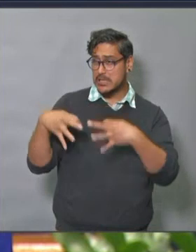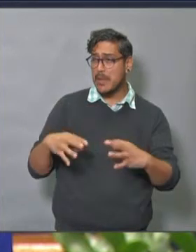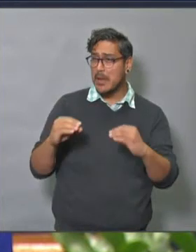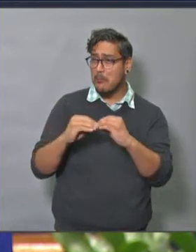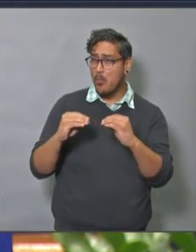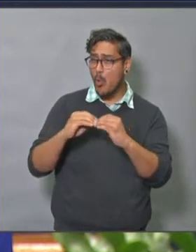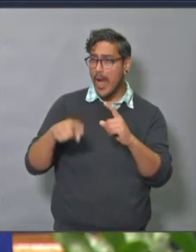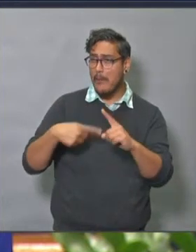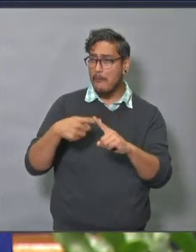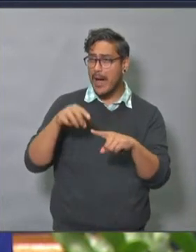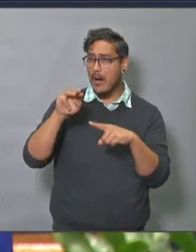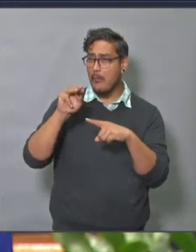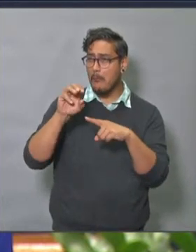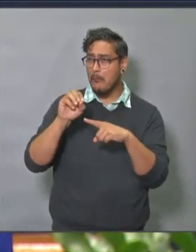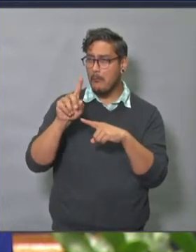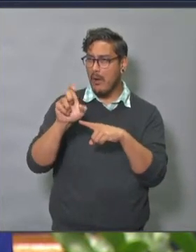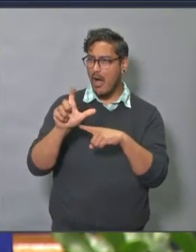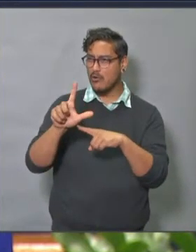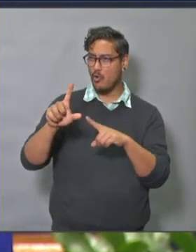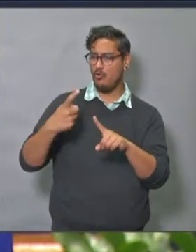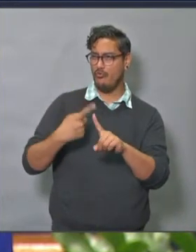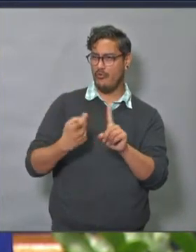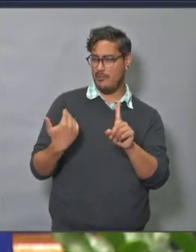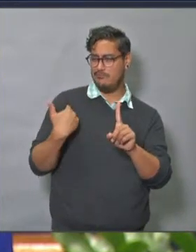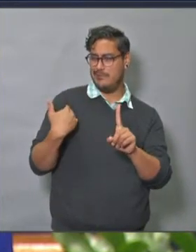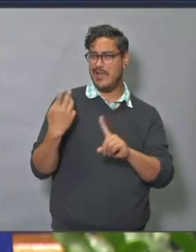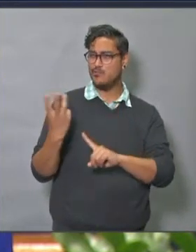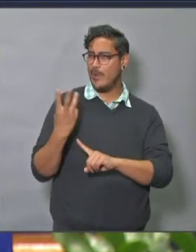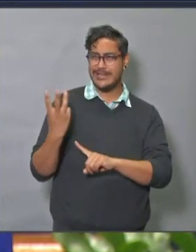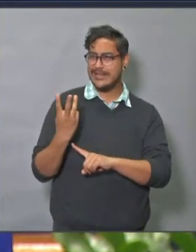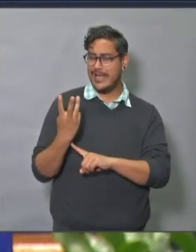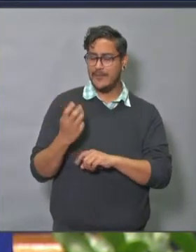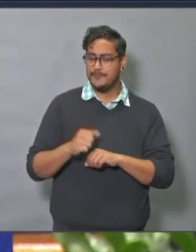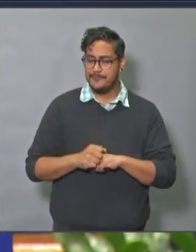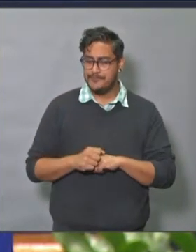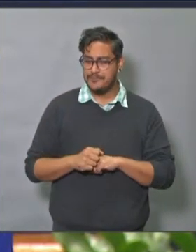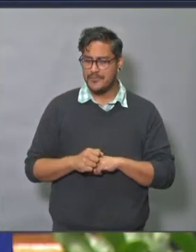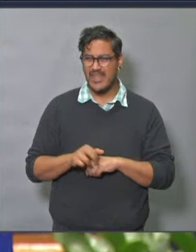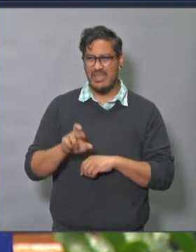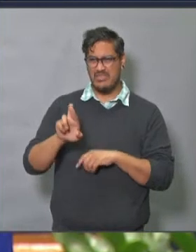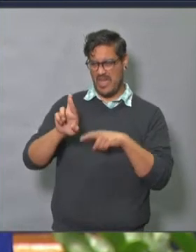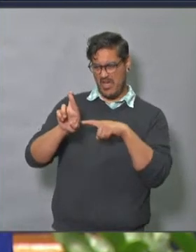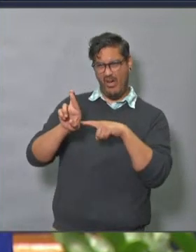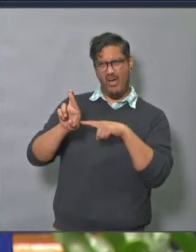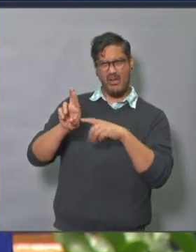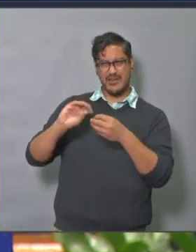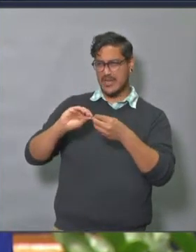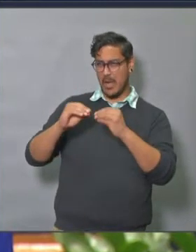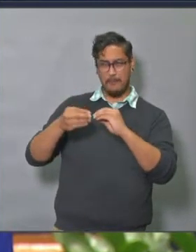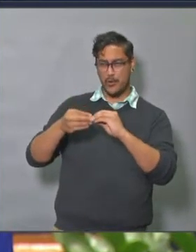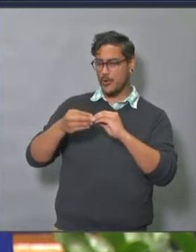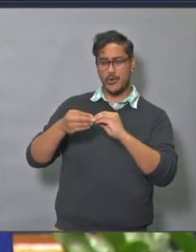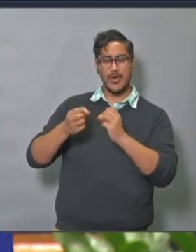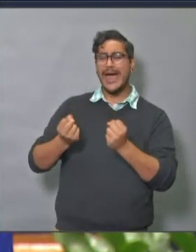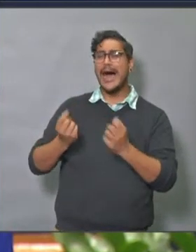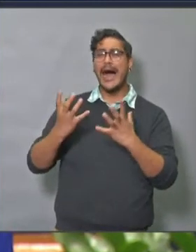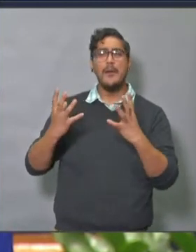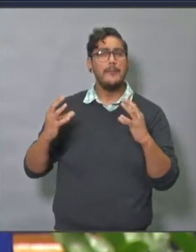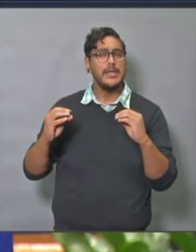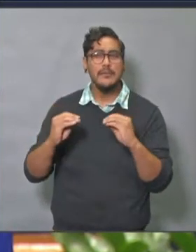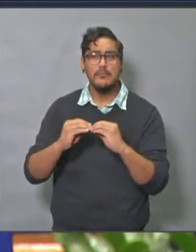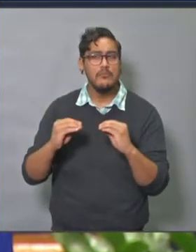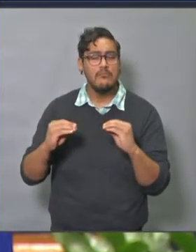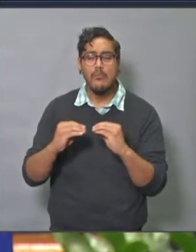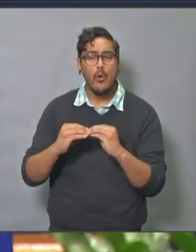modeling revelations from Wednesday. How much over 1 is the R0 number? How many more cases do